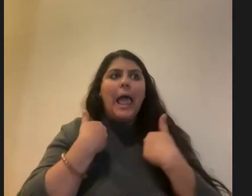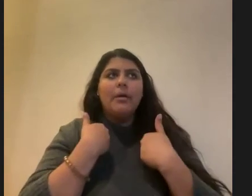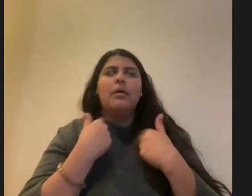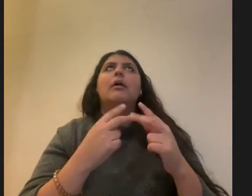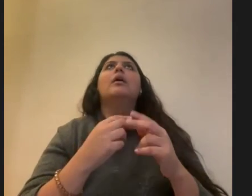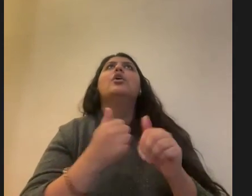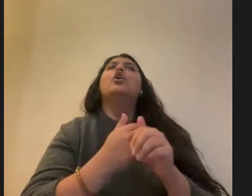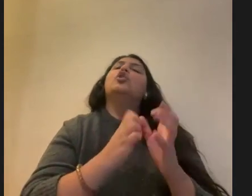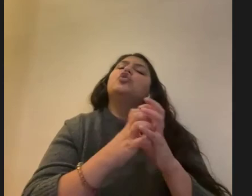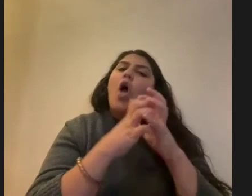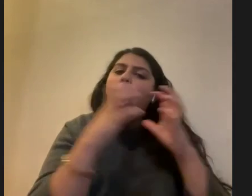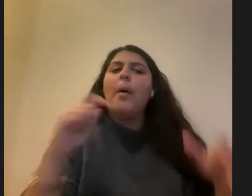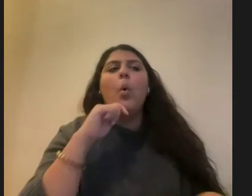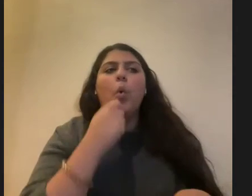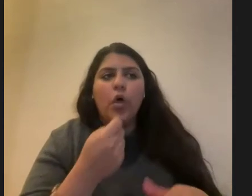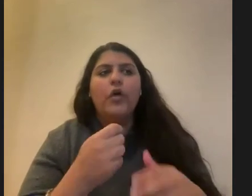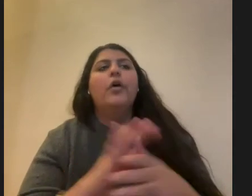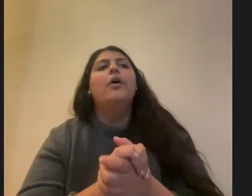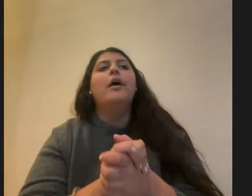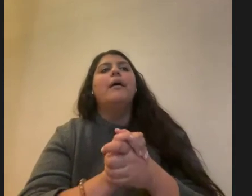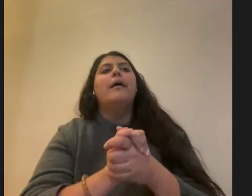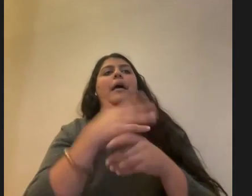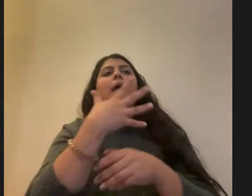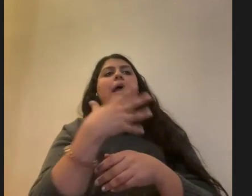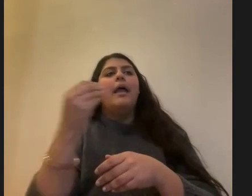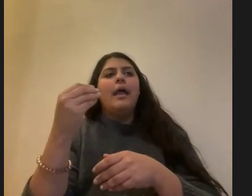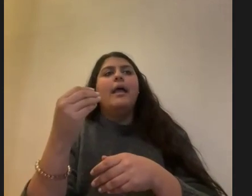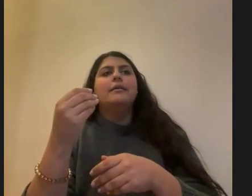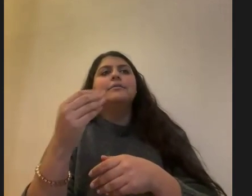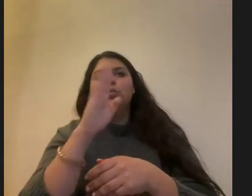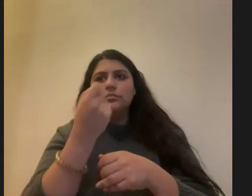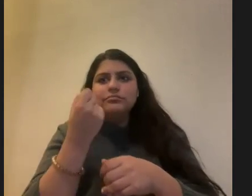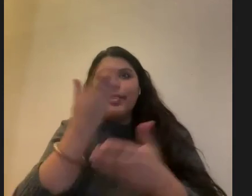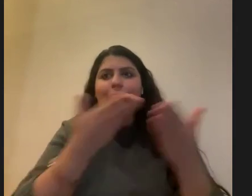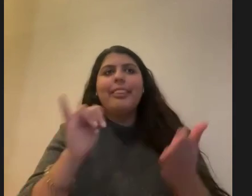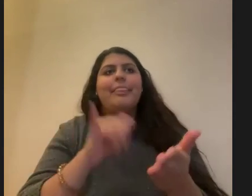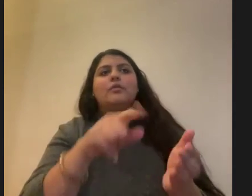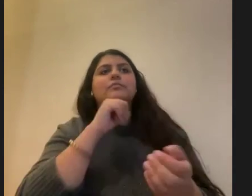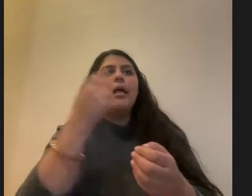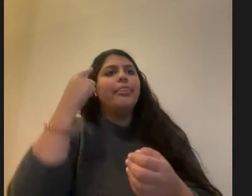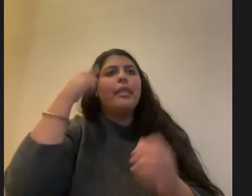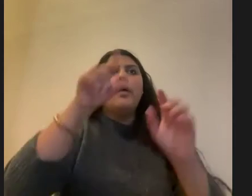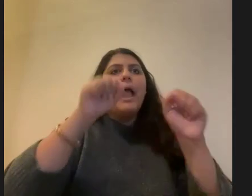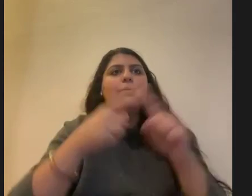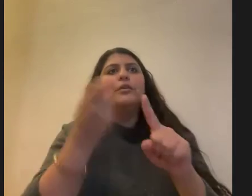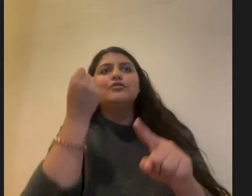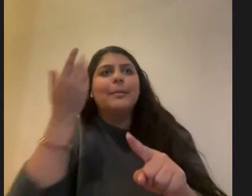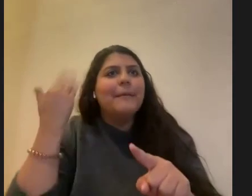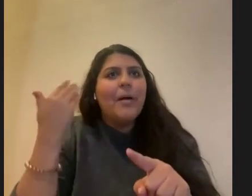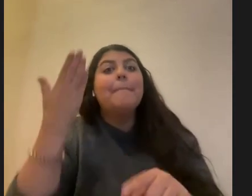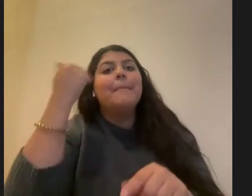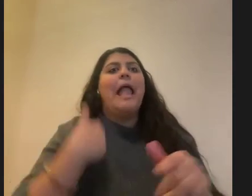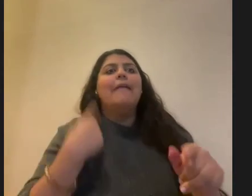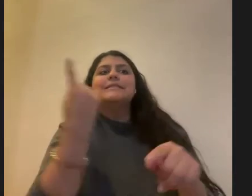way cooler. And you will totally begin to understand things that you never thought you were capable of understanding because you have such a cool organism to